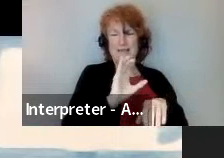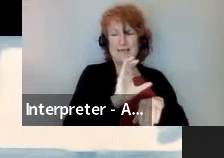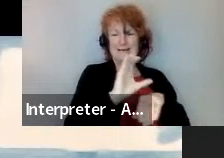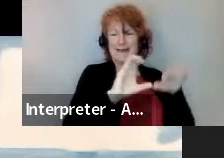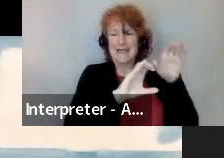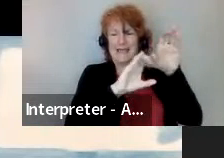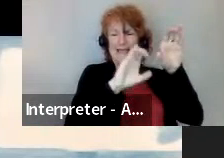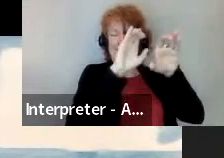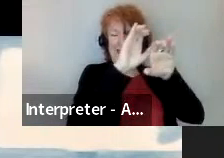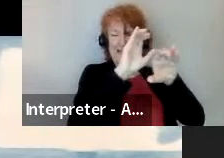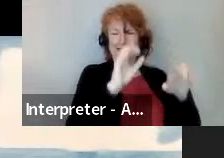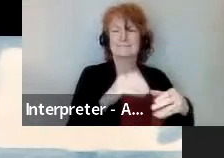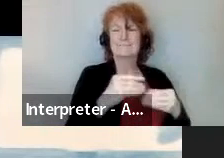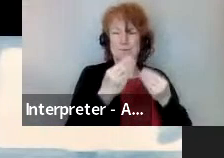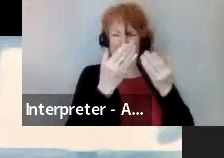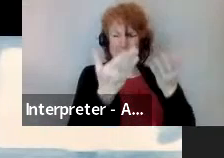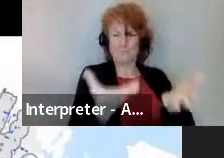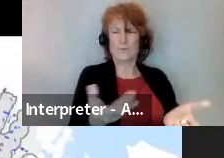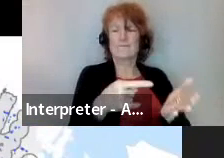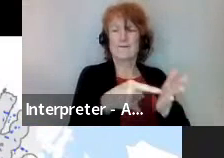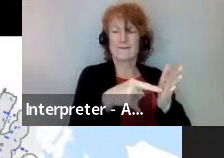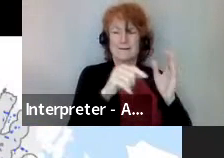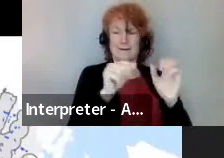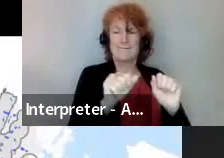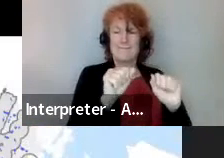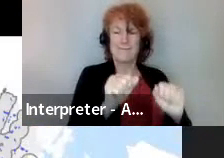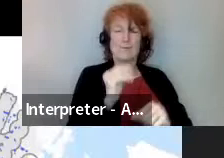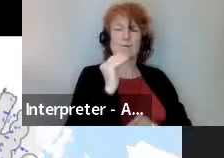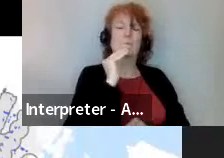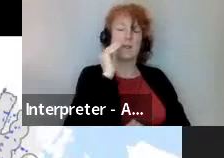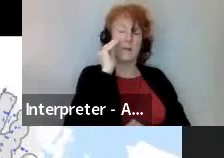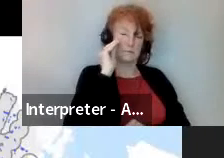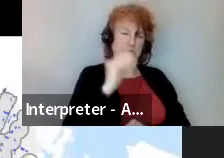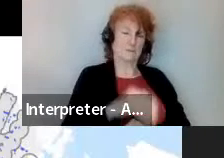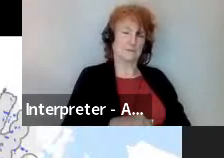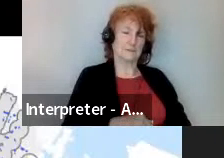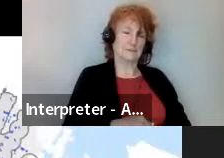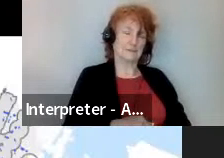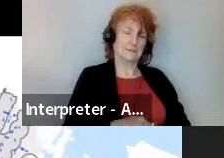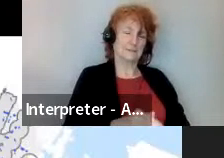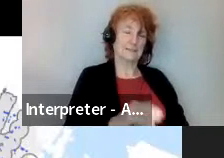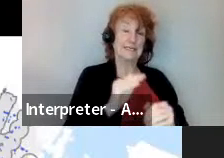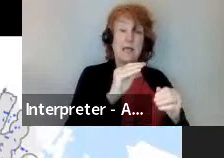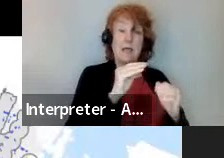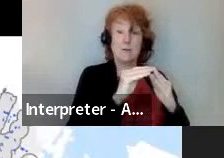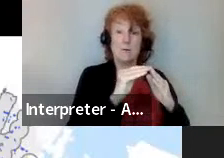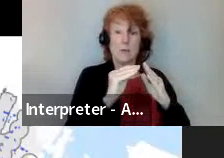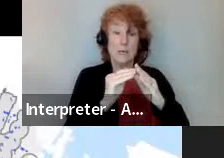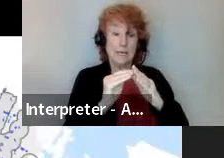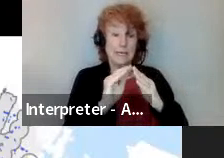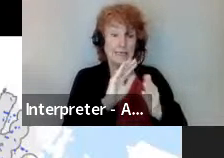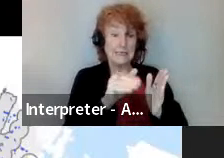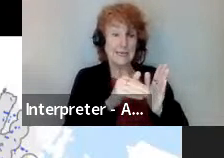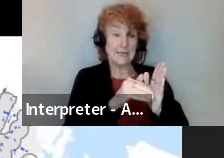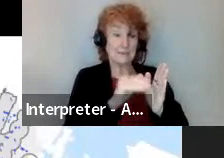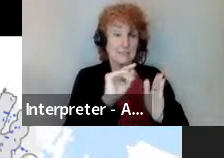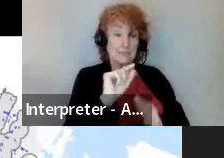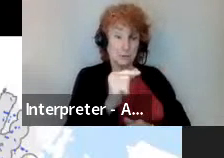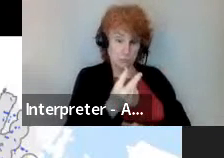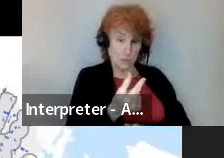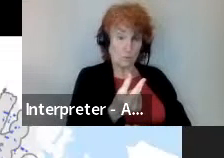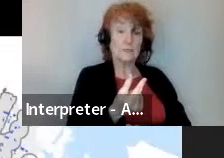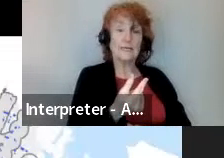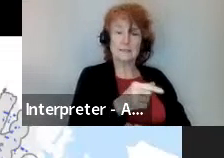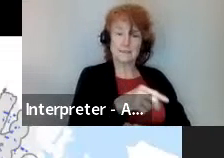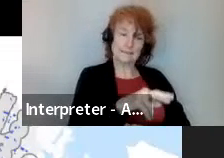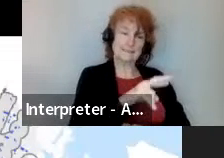residents. Next slide, please. So town center zoning is applicable in our low-density R1 to R5 districts where commercial